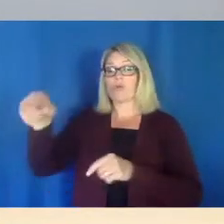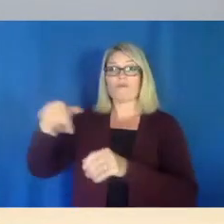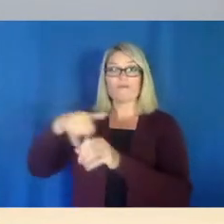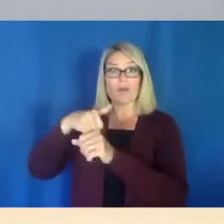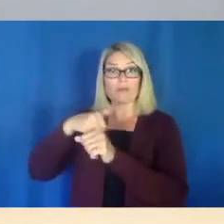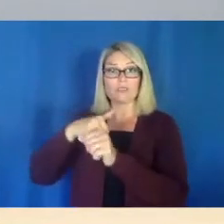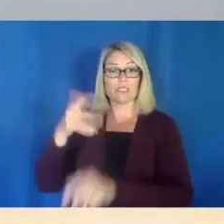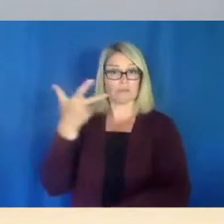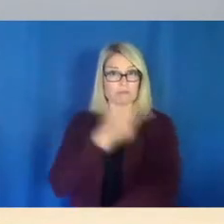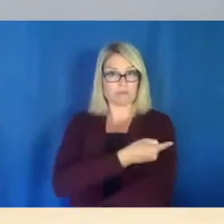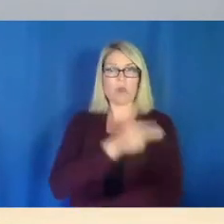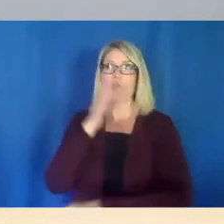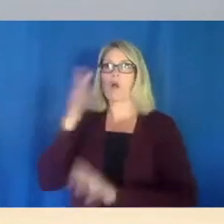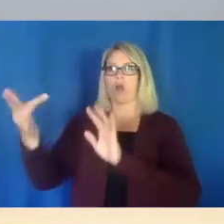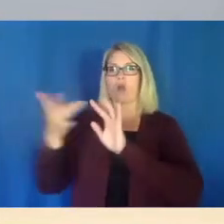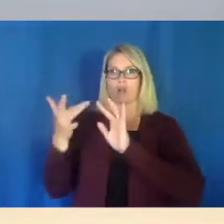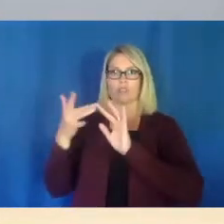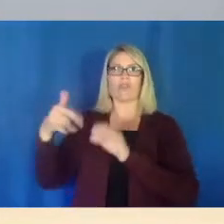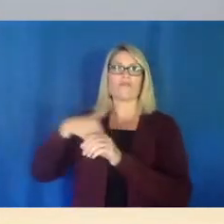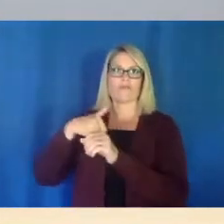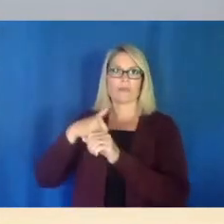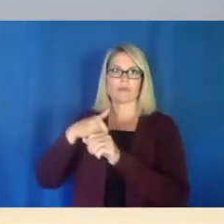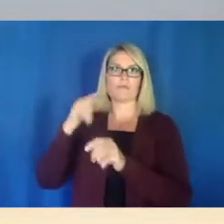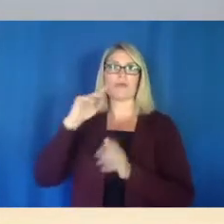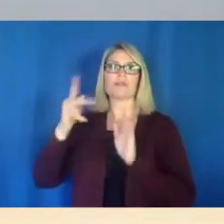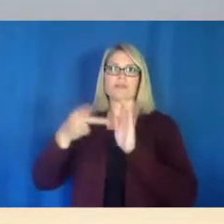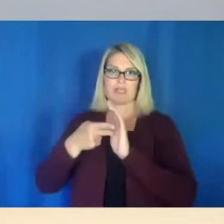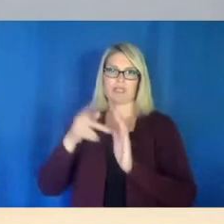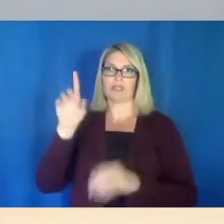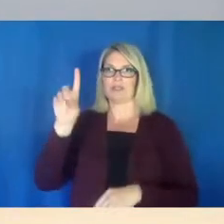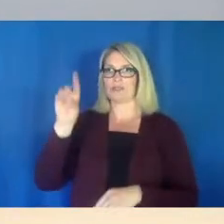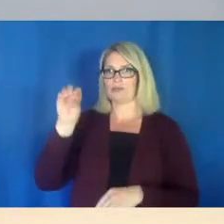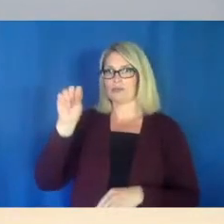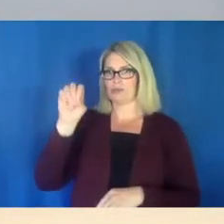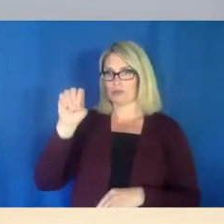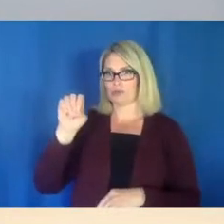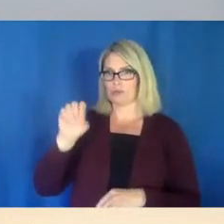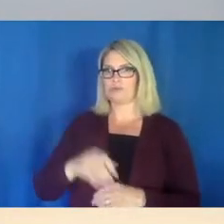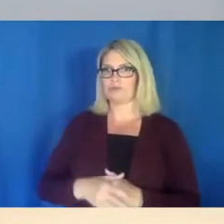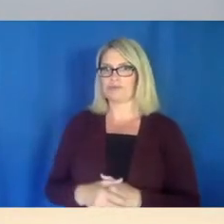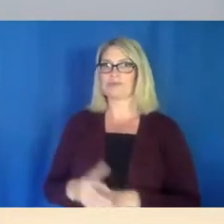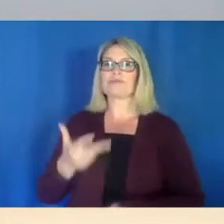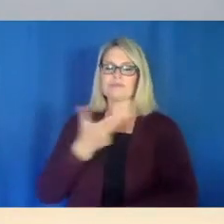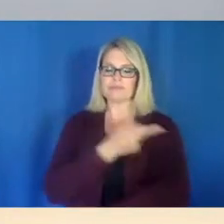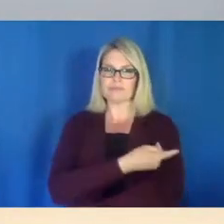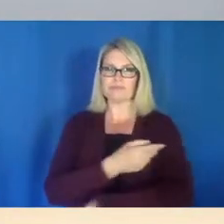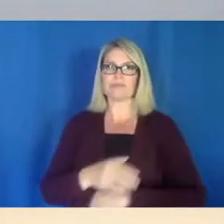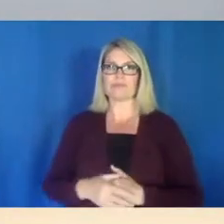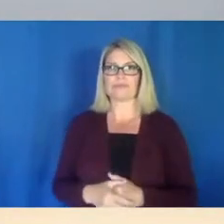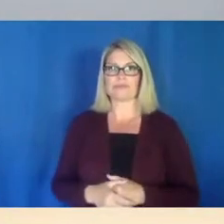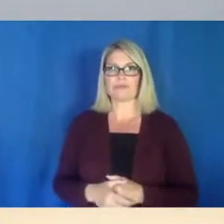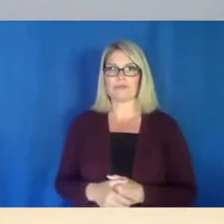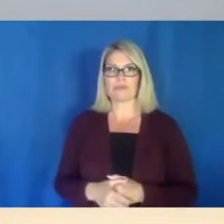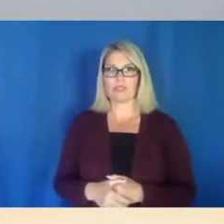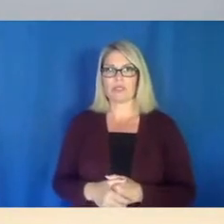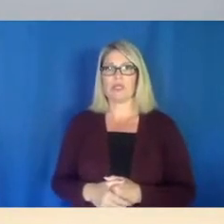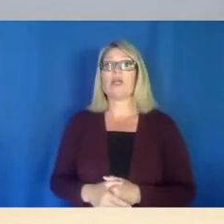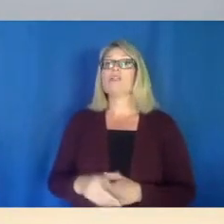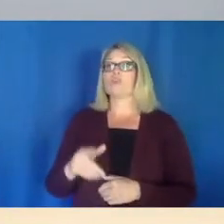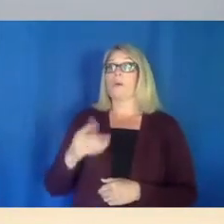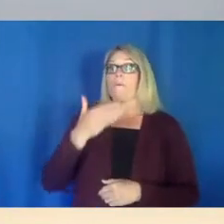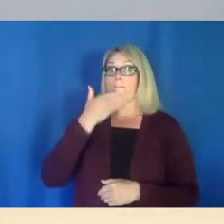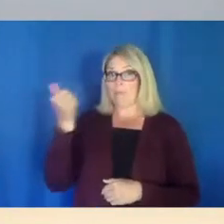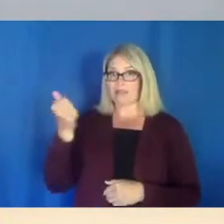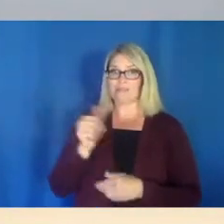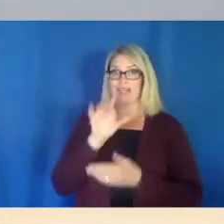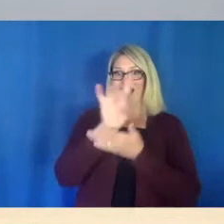be contacted by the pharmacist to book their second dose appointment. There is evidence that an interval of at least 8 weeks between